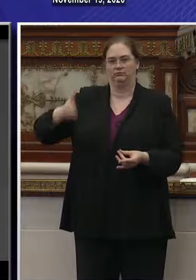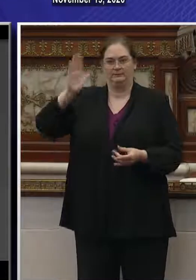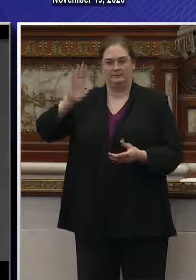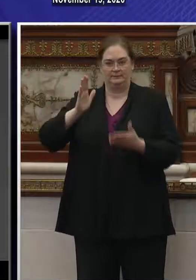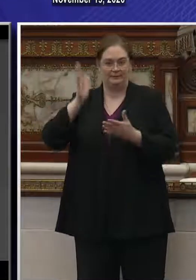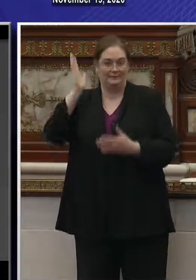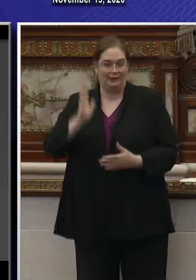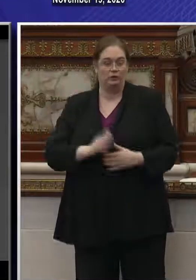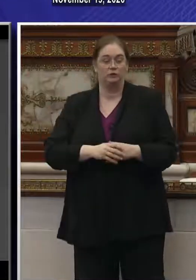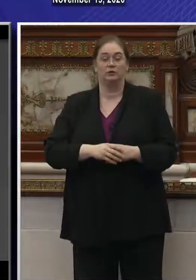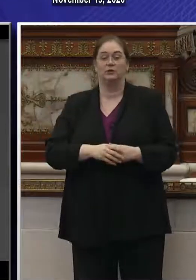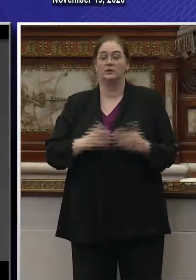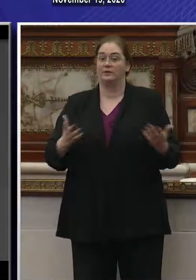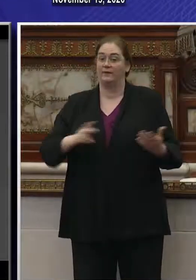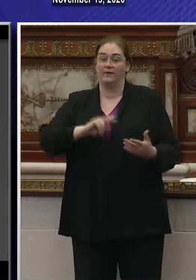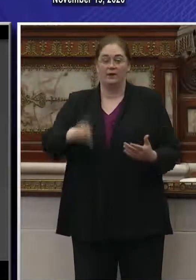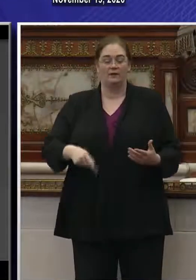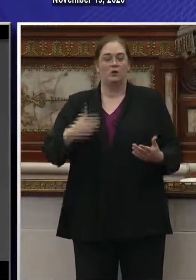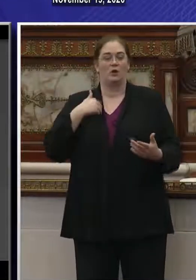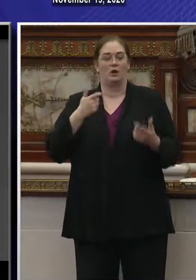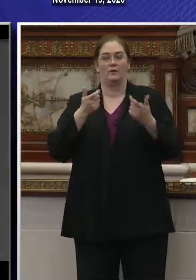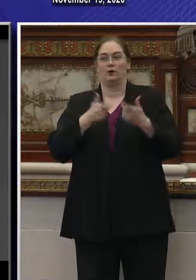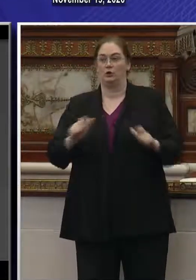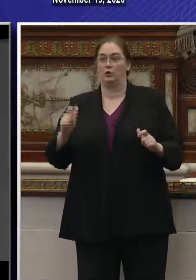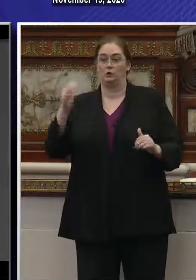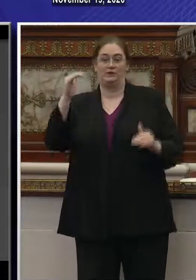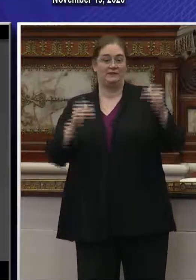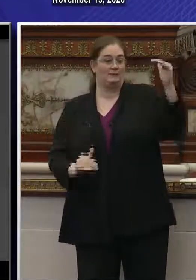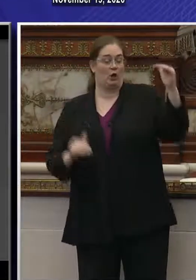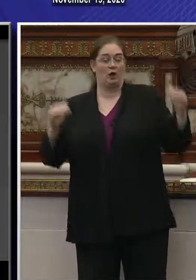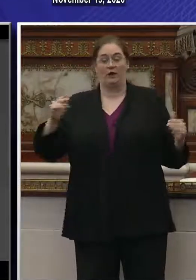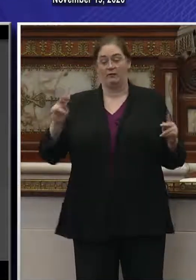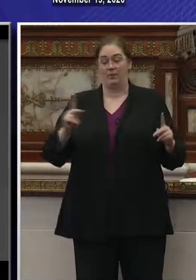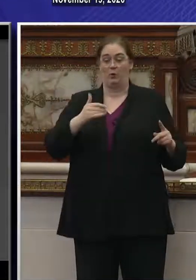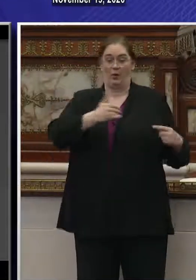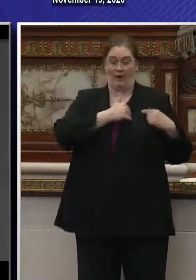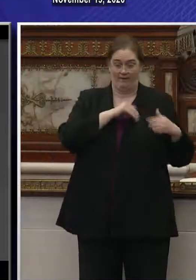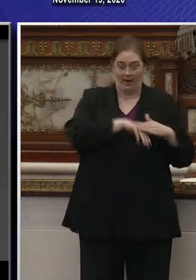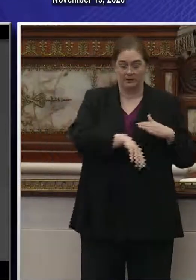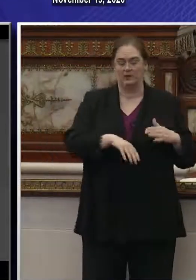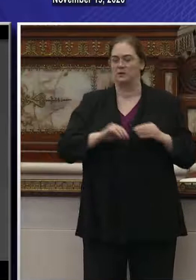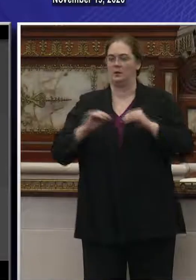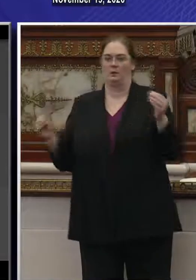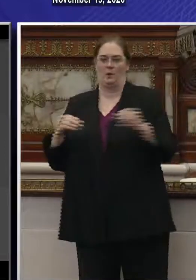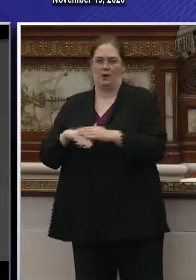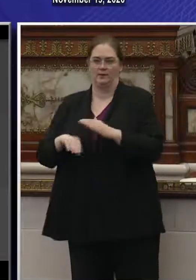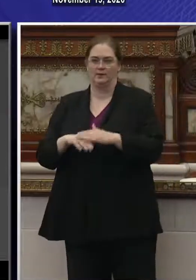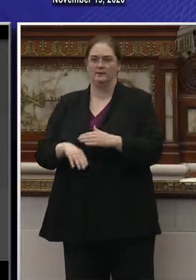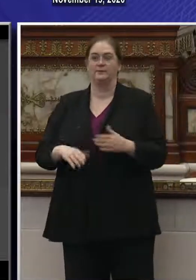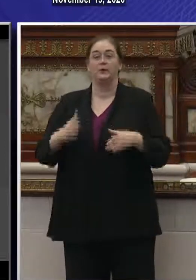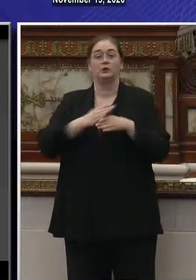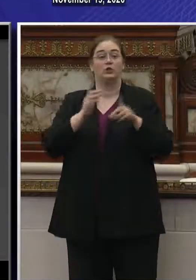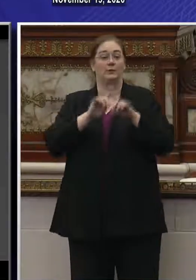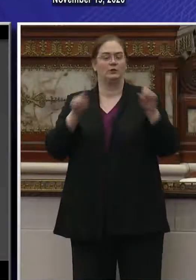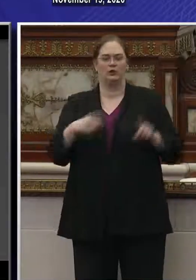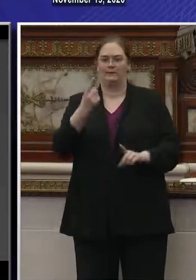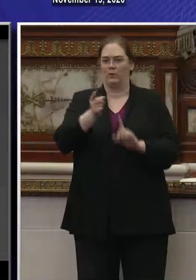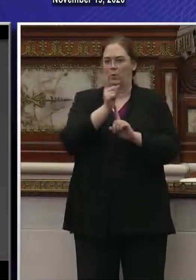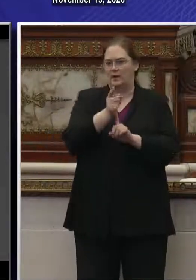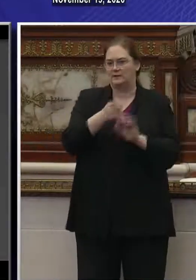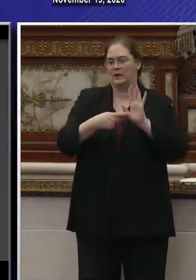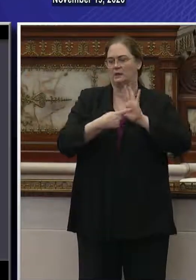which is in Philadelphia, you have a huge disparity of people that don't have access to healthcare. I'm going to share my screen just for a